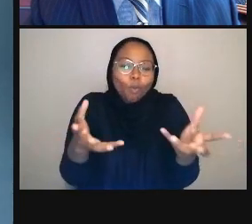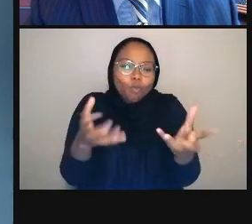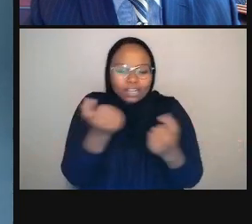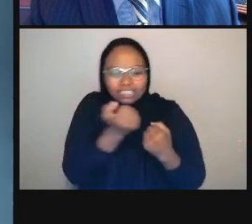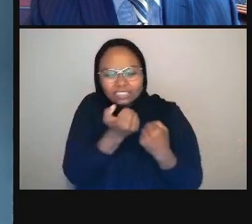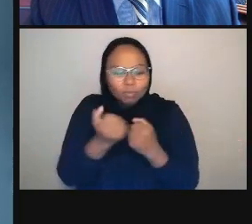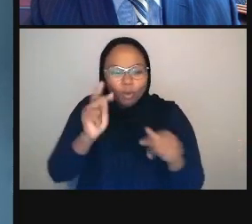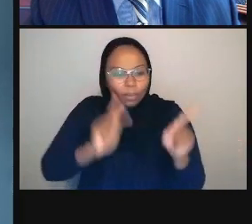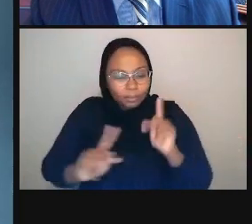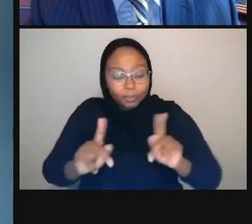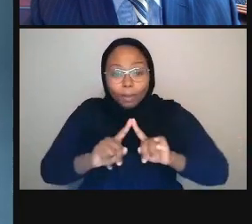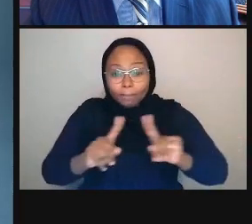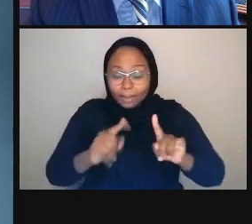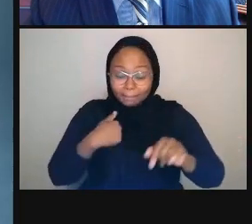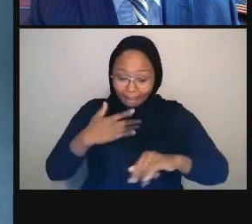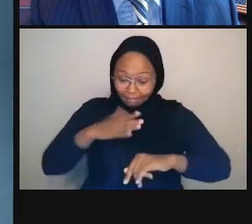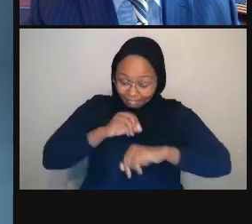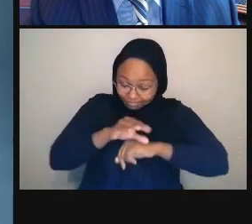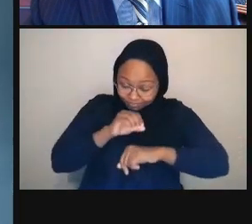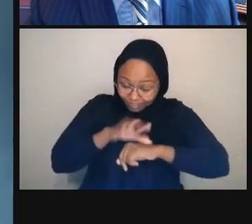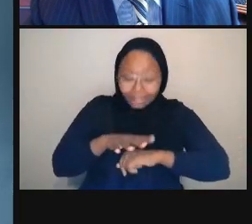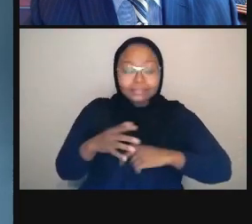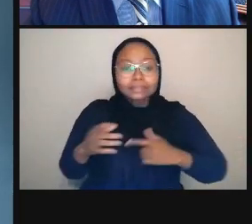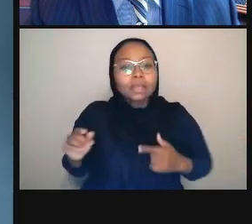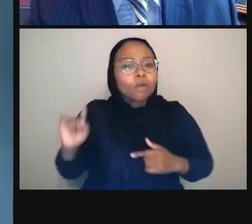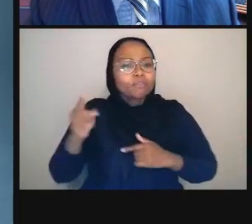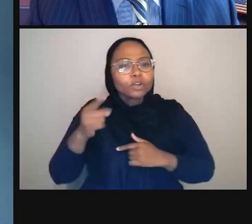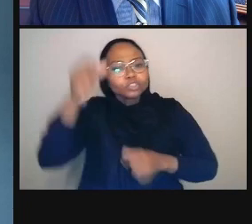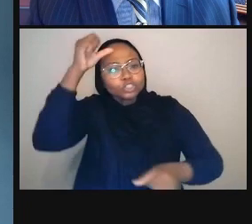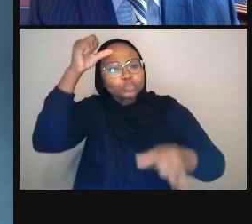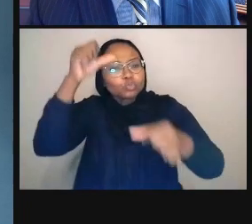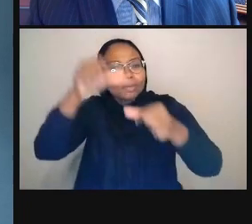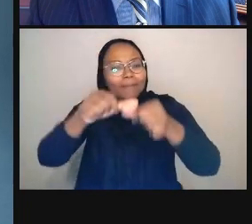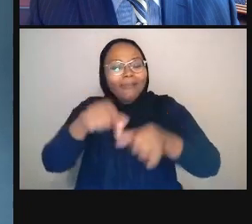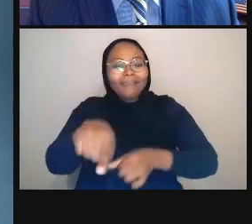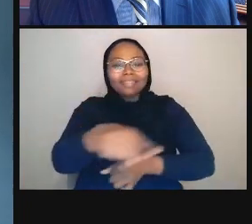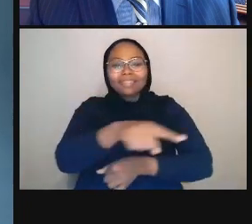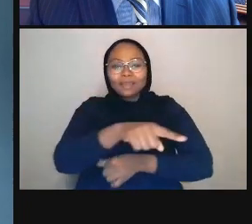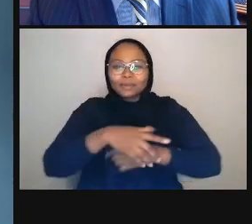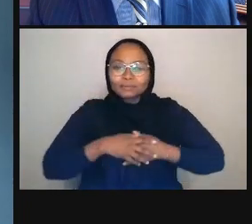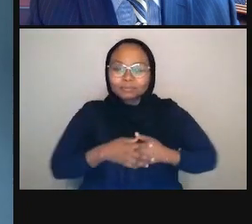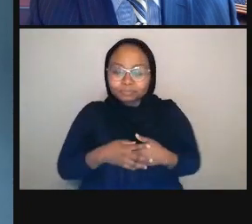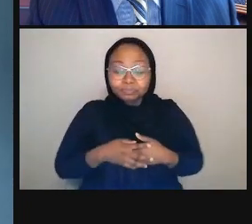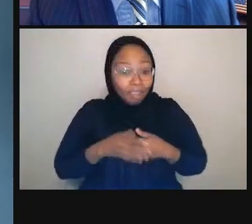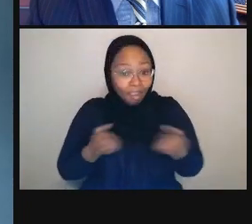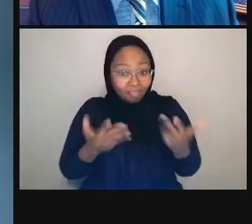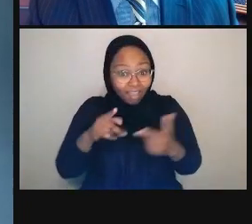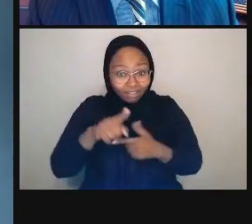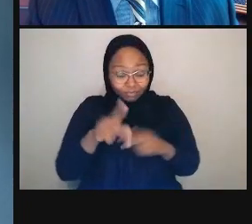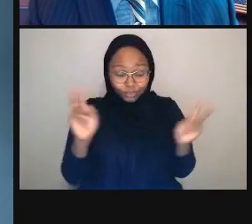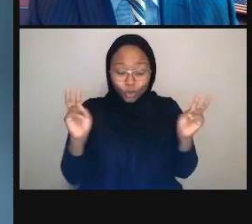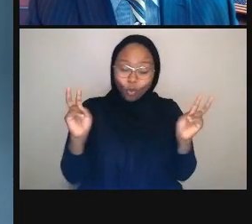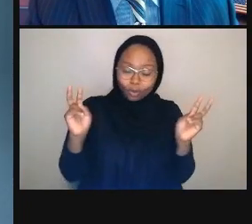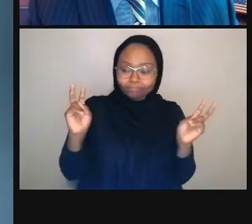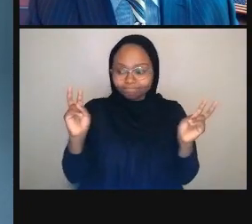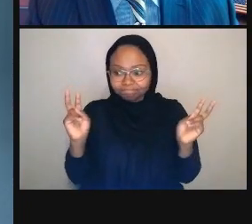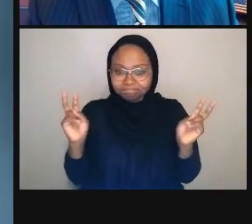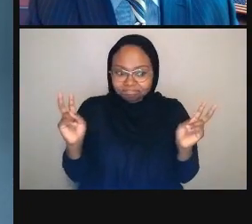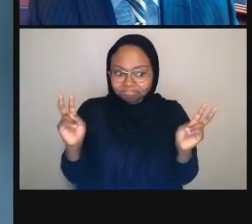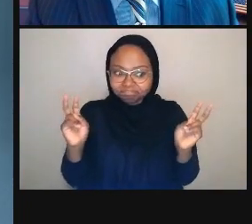my advice to them is this: first of all, to remind them that much of the issues that they're coming up against right